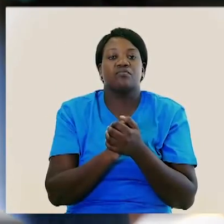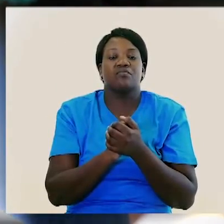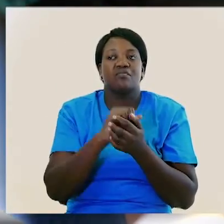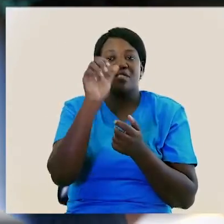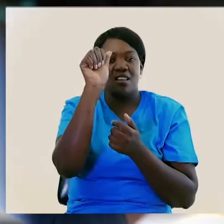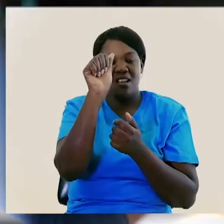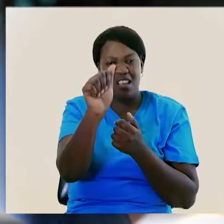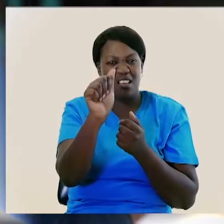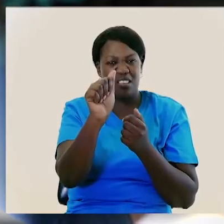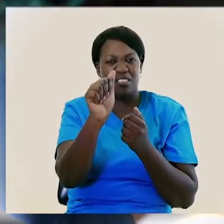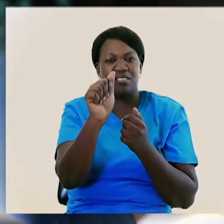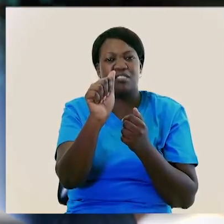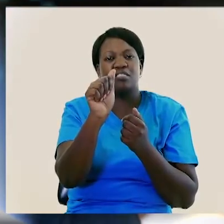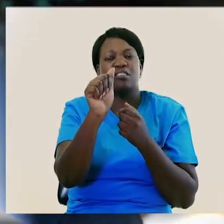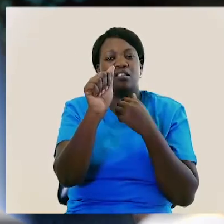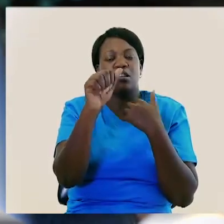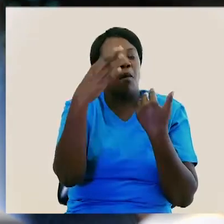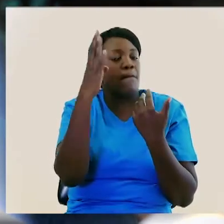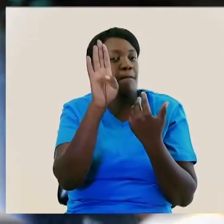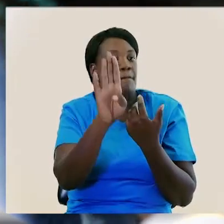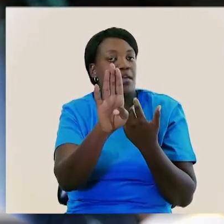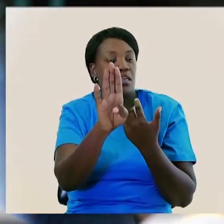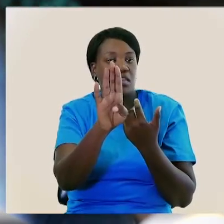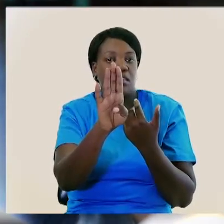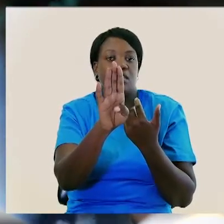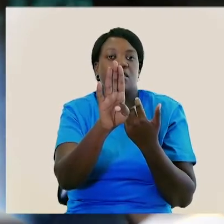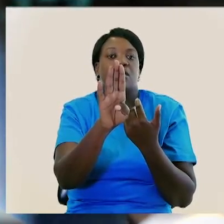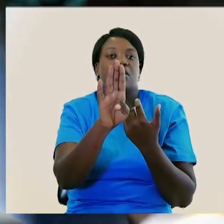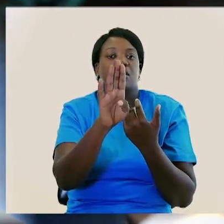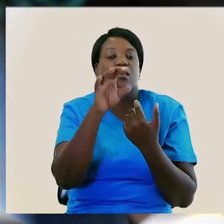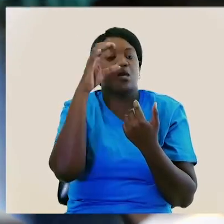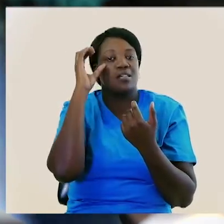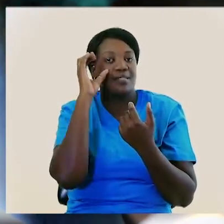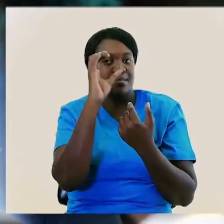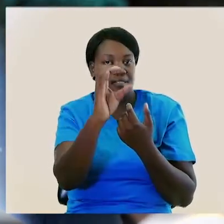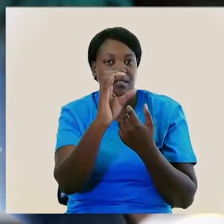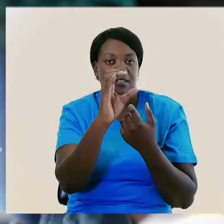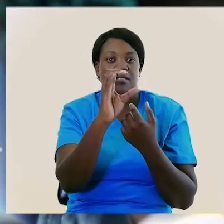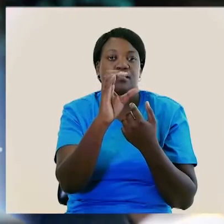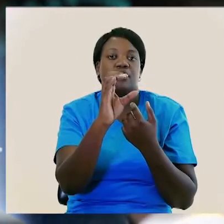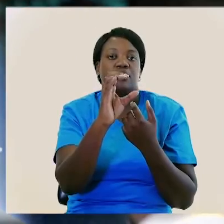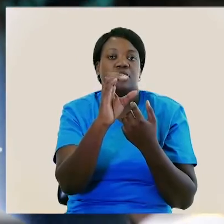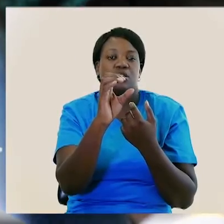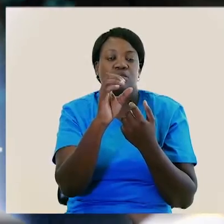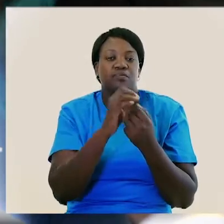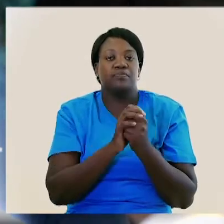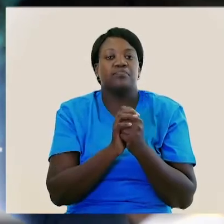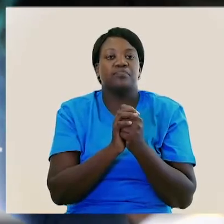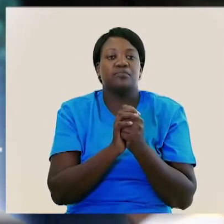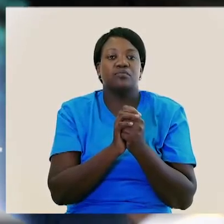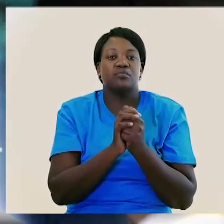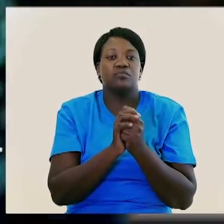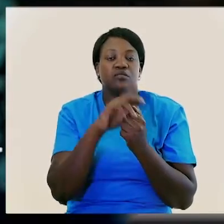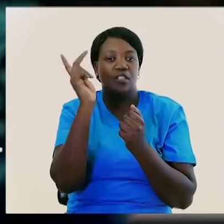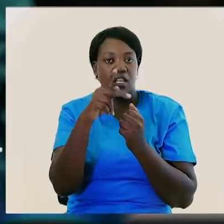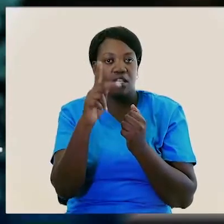A, exchanging your goods, B, read jokes from a newspaper, or C, two things happening at the same